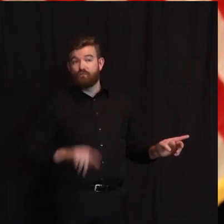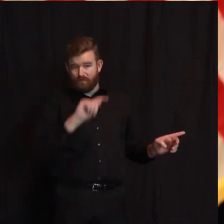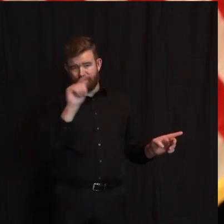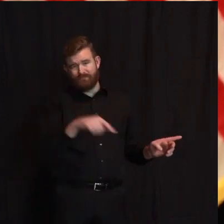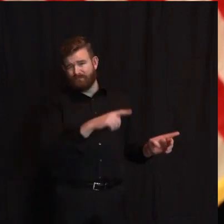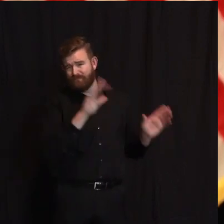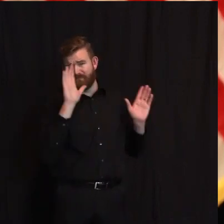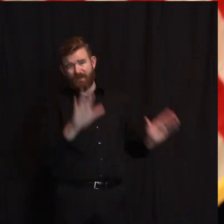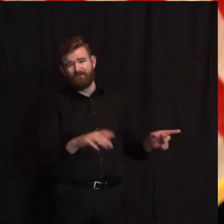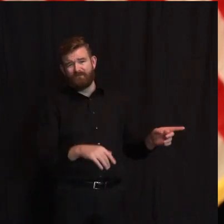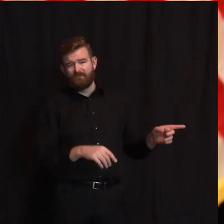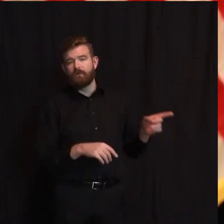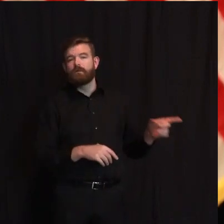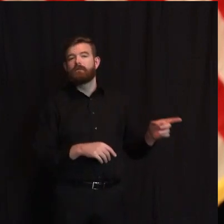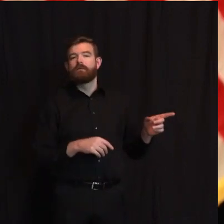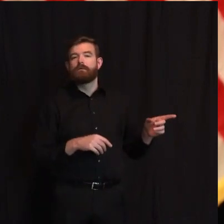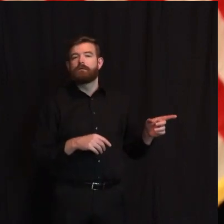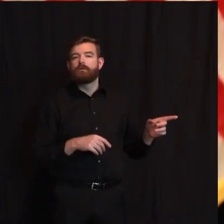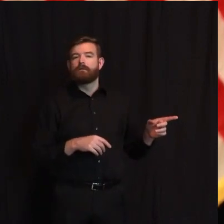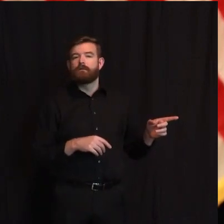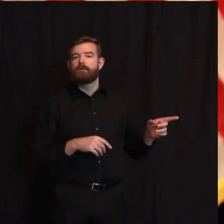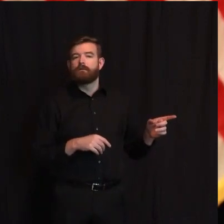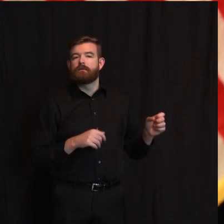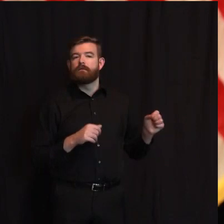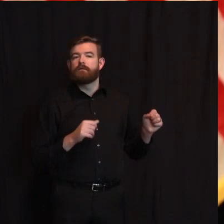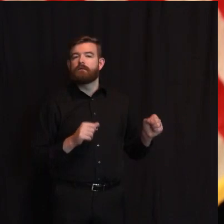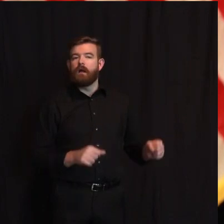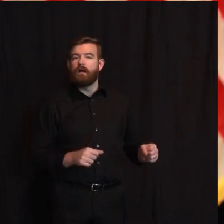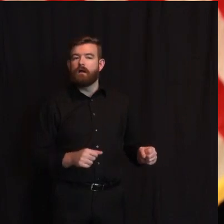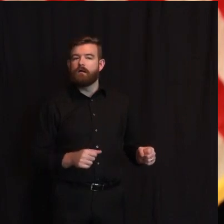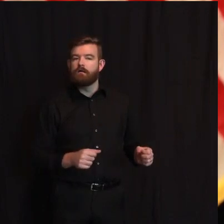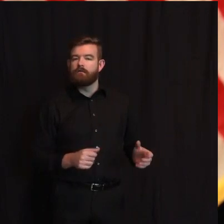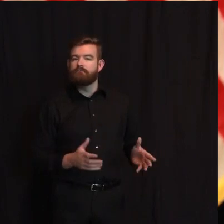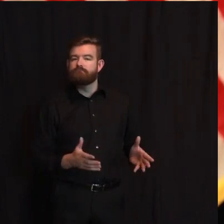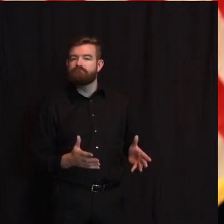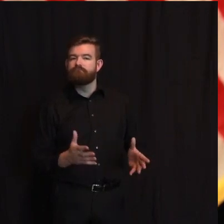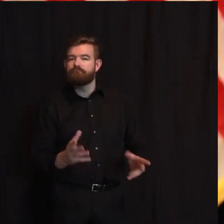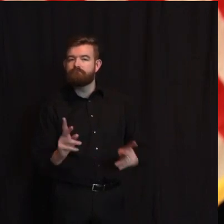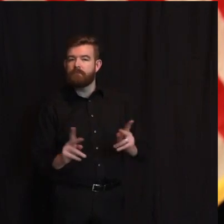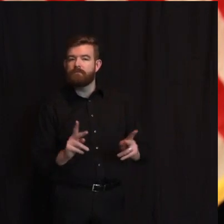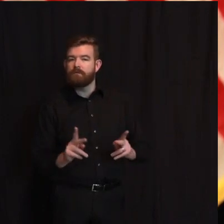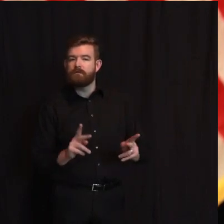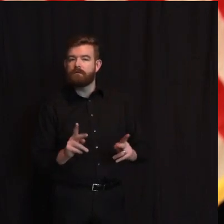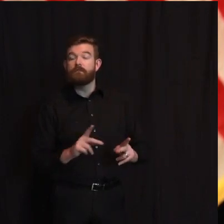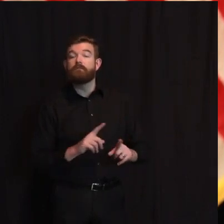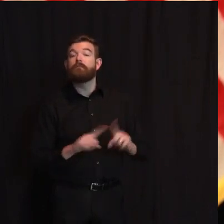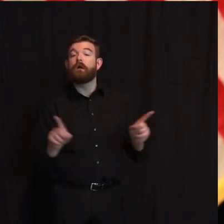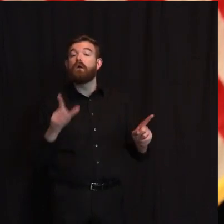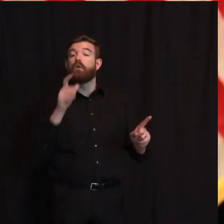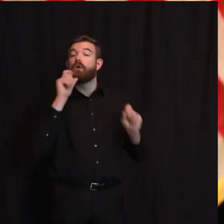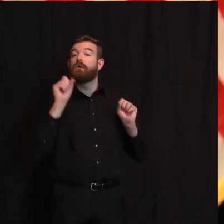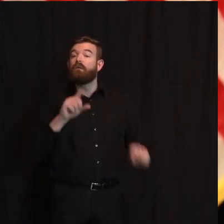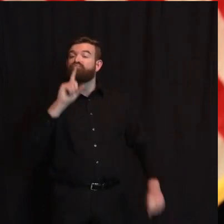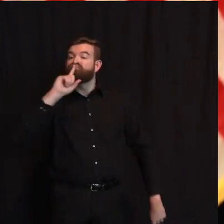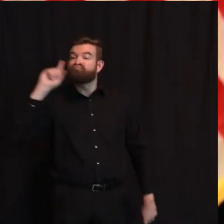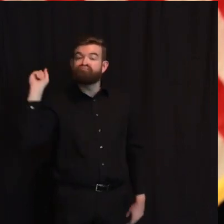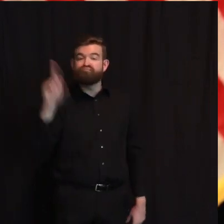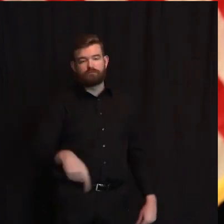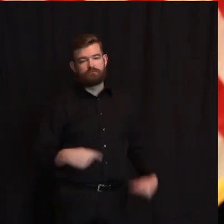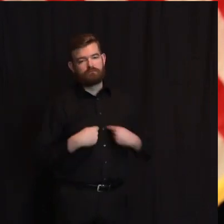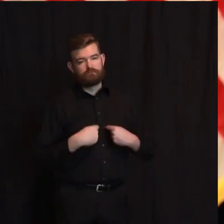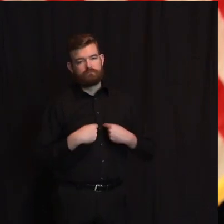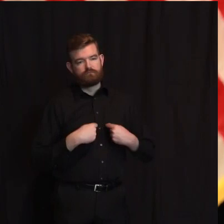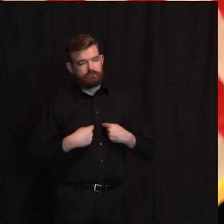make a recommendation to folks but in terms of an executive order, they come from us in terms of the ones that are binding.